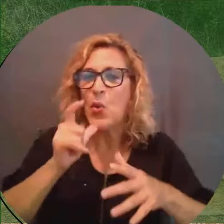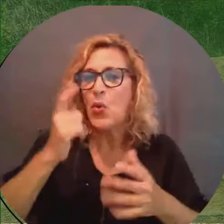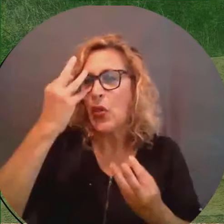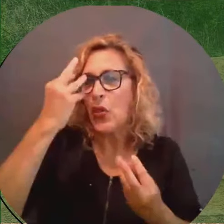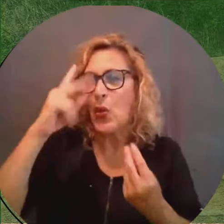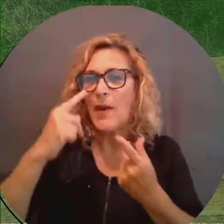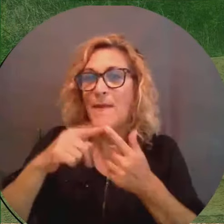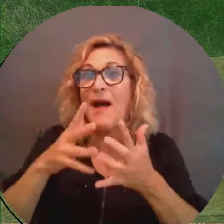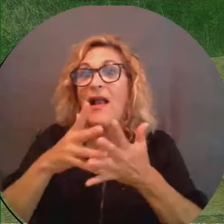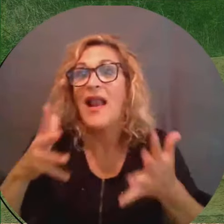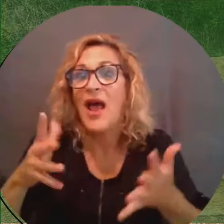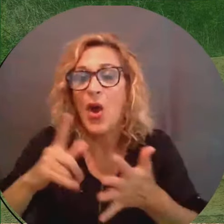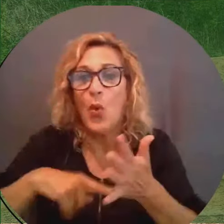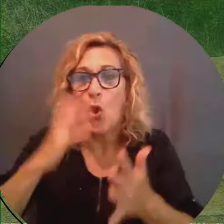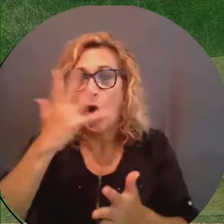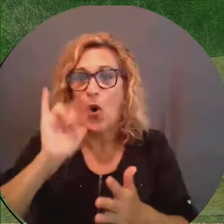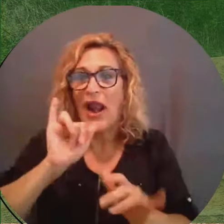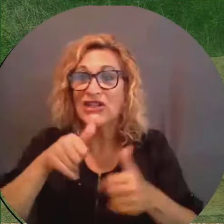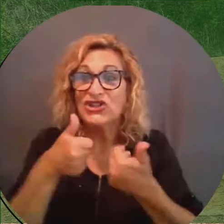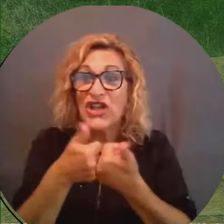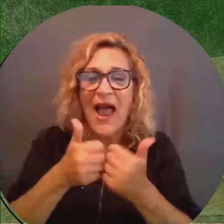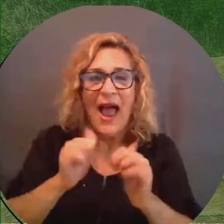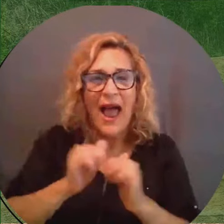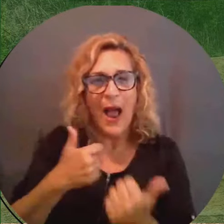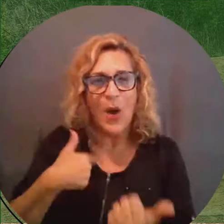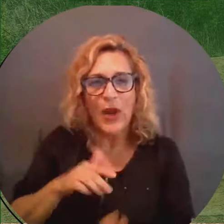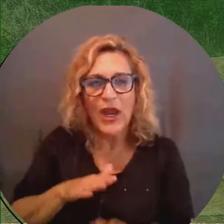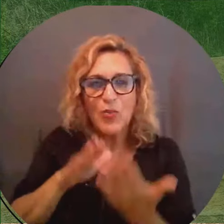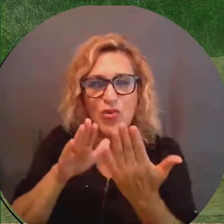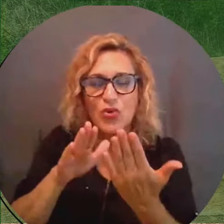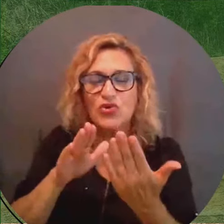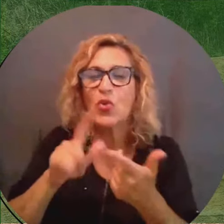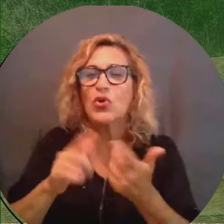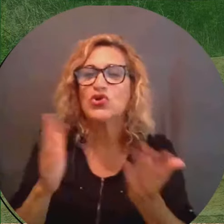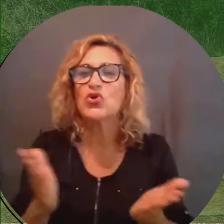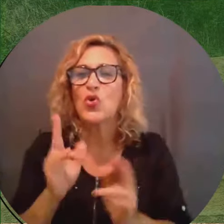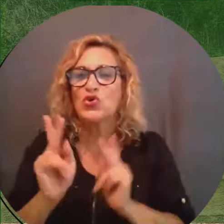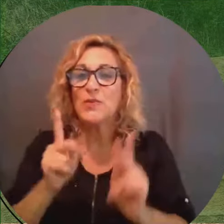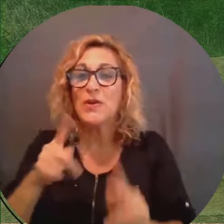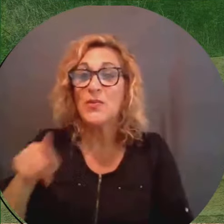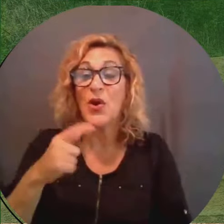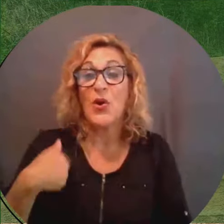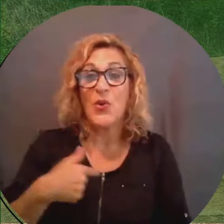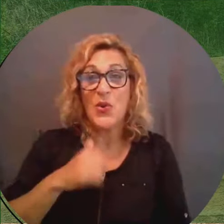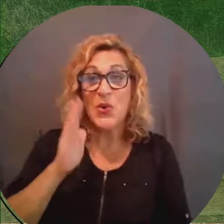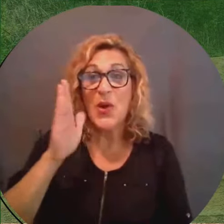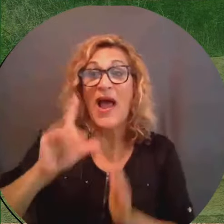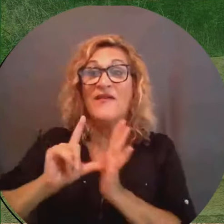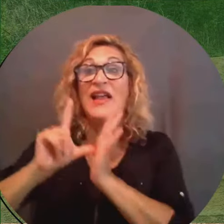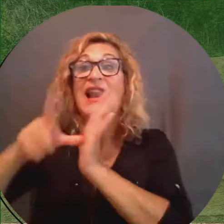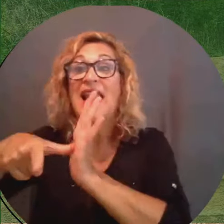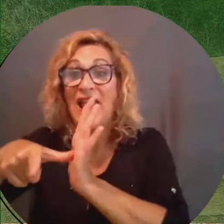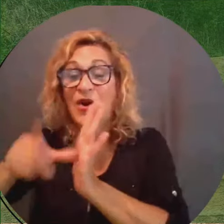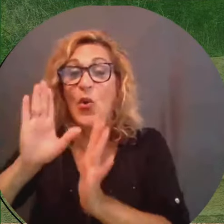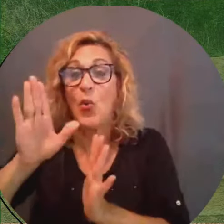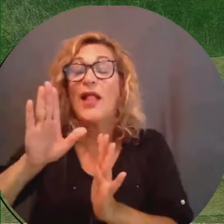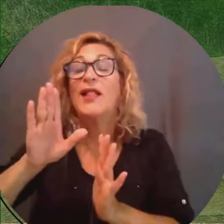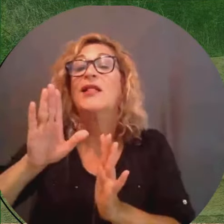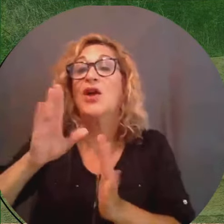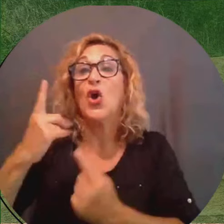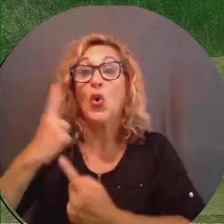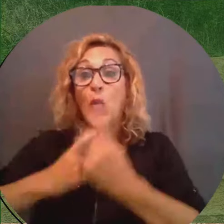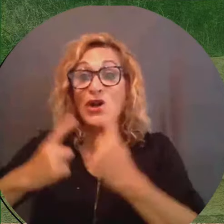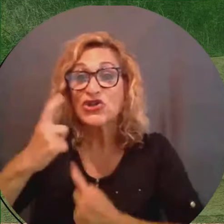about what these challenges look like and how we can approach them. And I want to encourage folks that we'll have a Q&A session at the end. So if you're